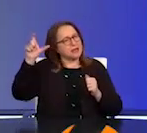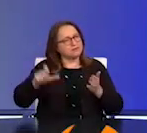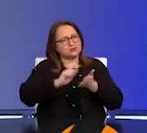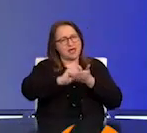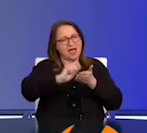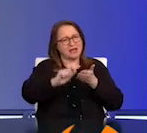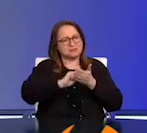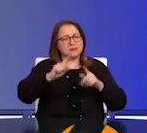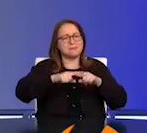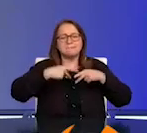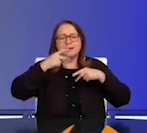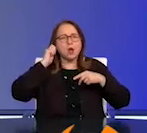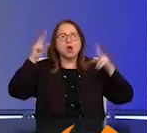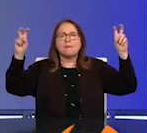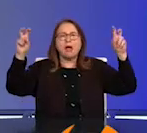Greeks.